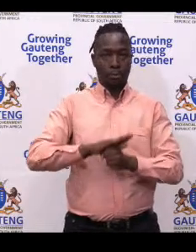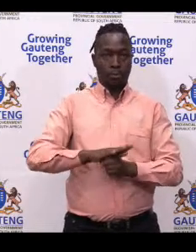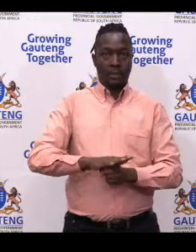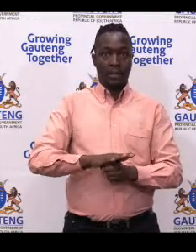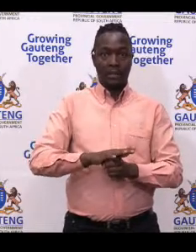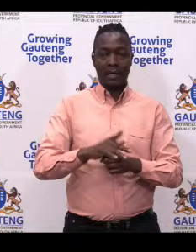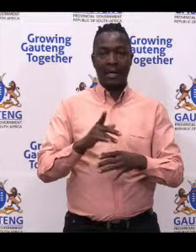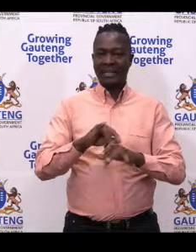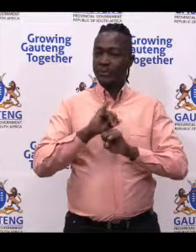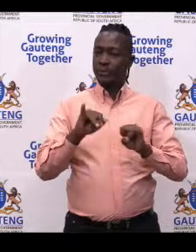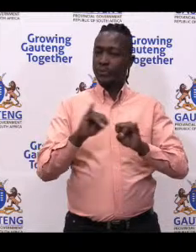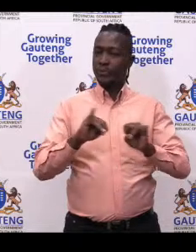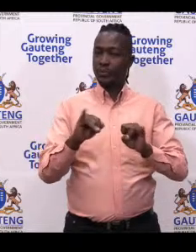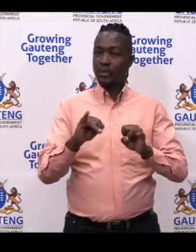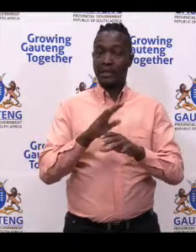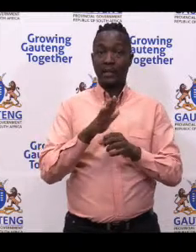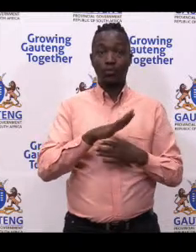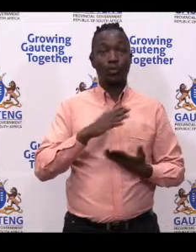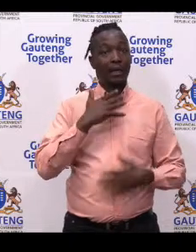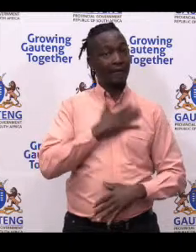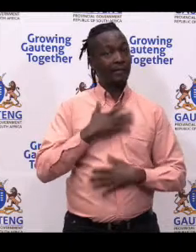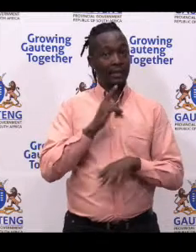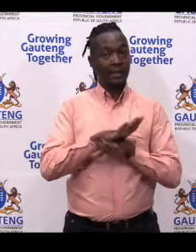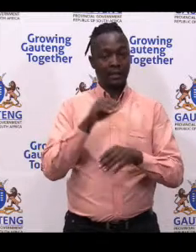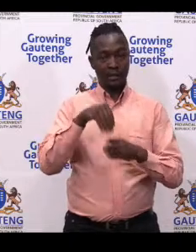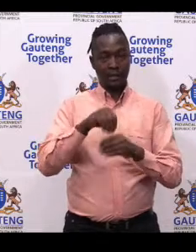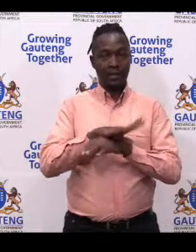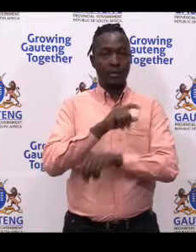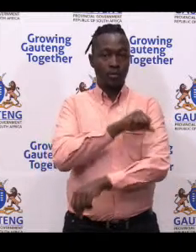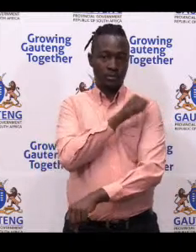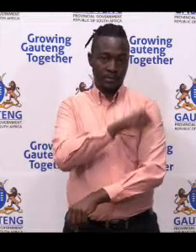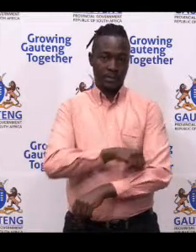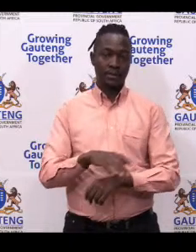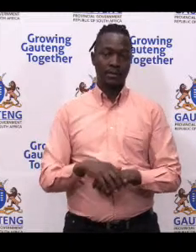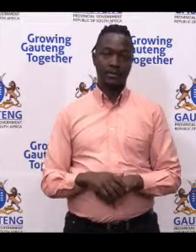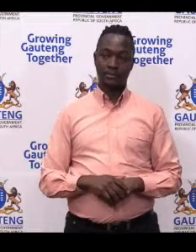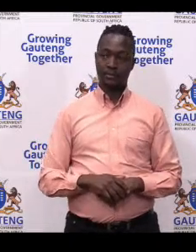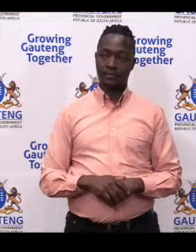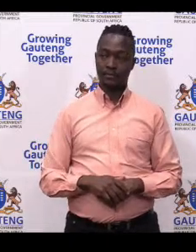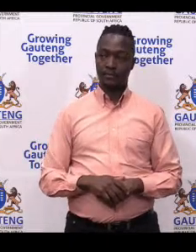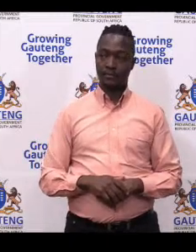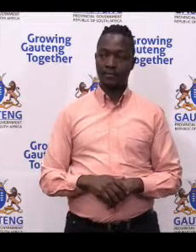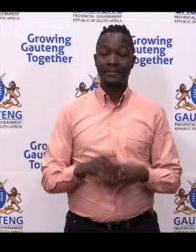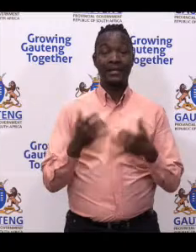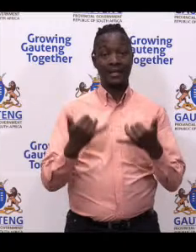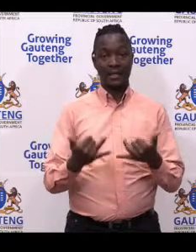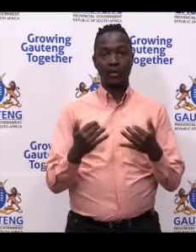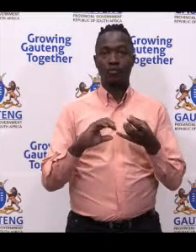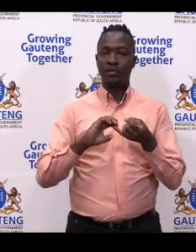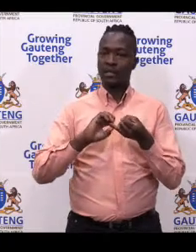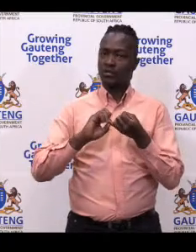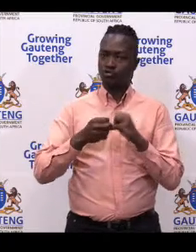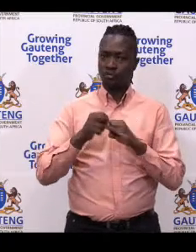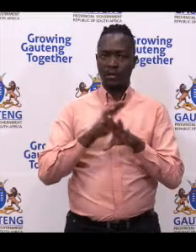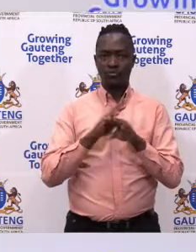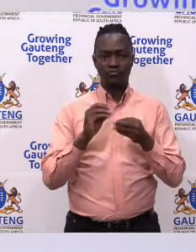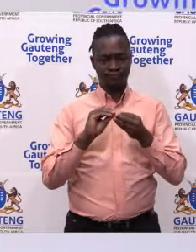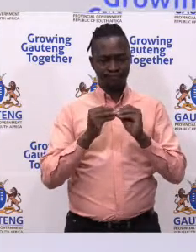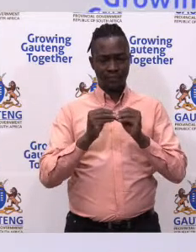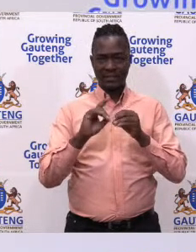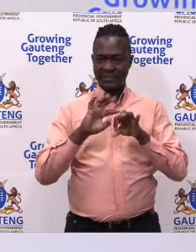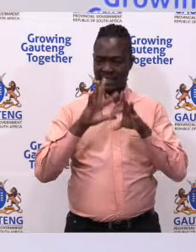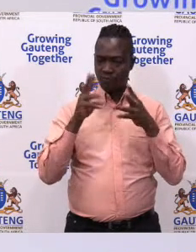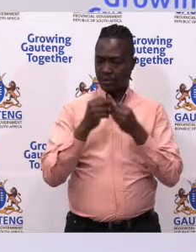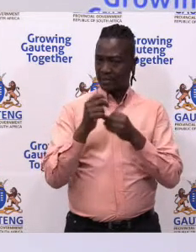the intensity that we are feeling in our facilities. In this regard, we are perfecting, like I've reported 3 weeks ago,